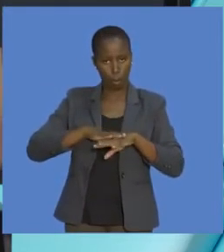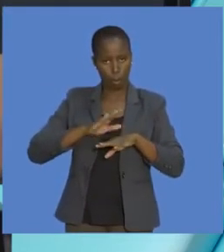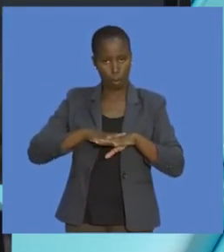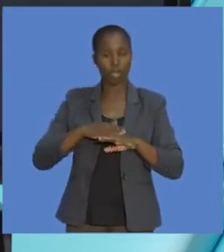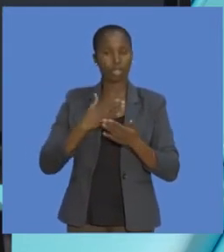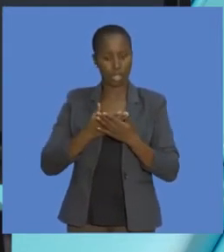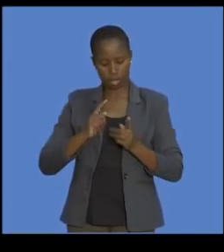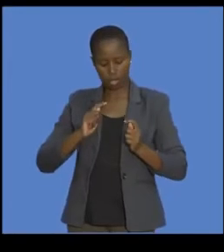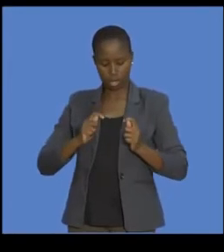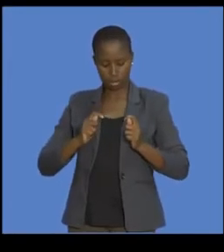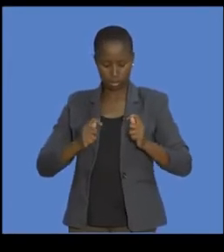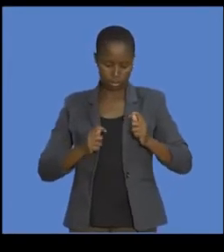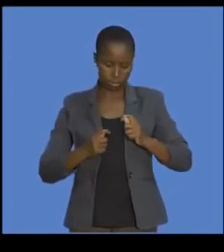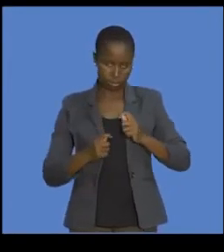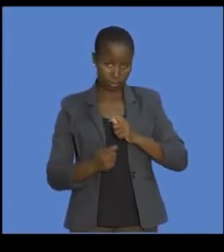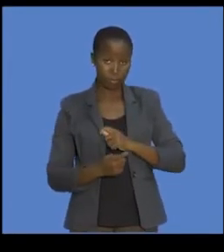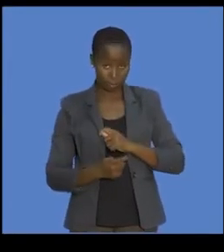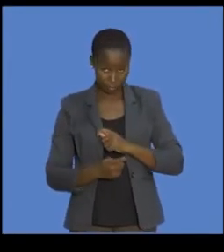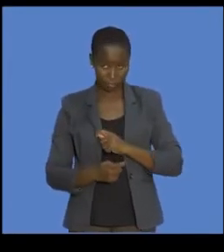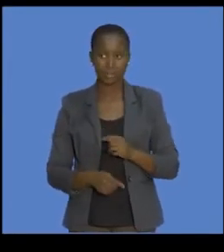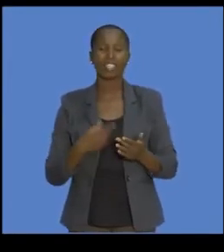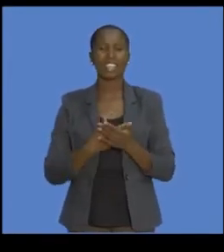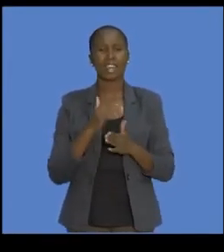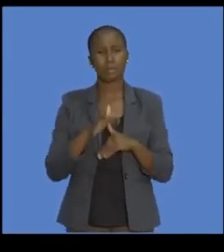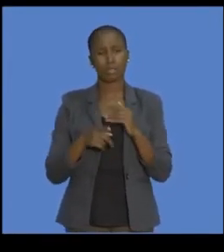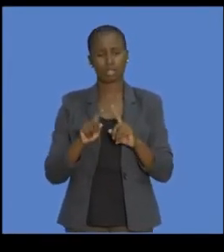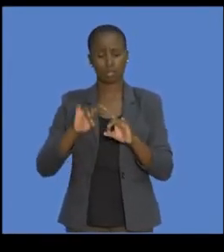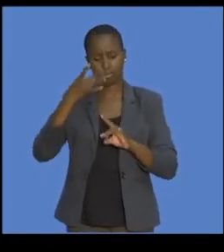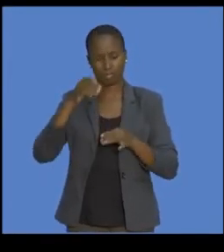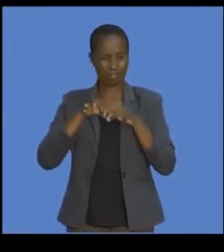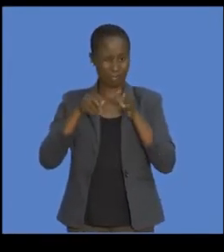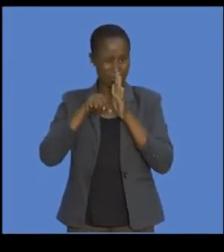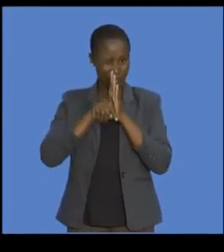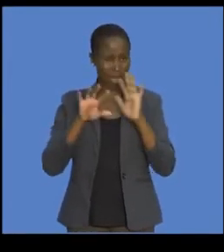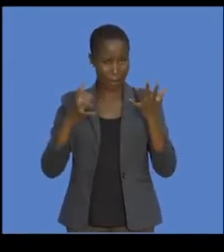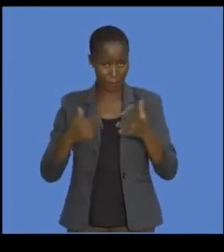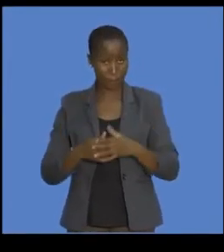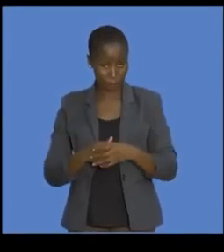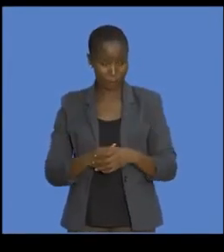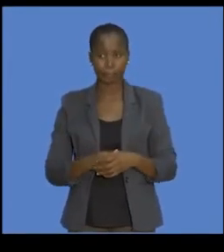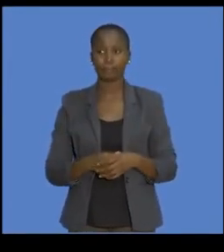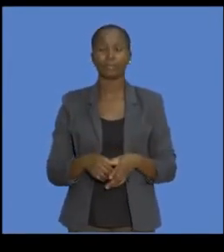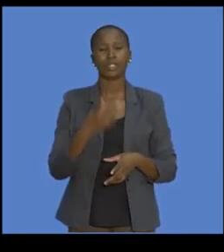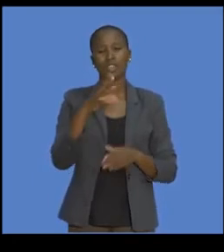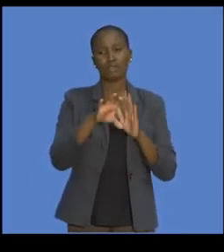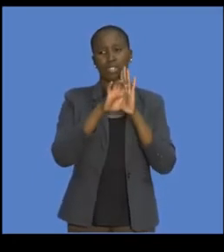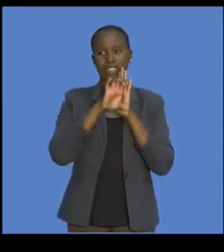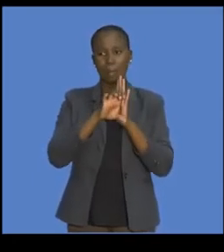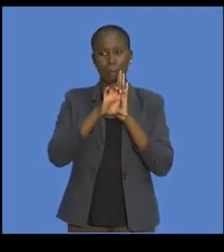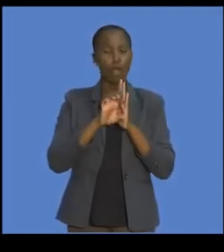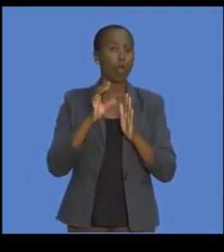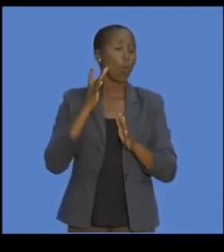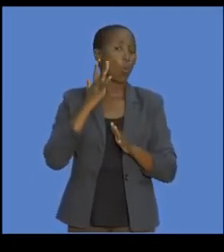about a change. So let's unpack that process in this illustration. So when the head of the baby pushes